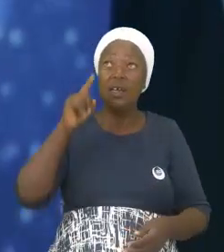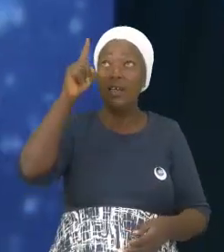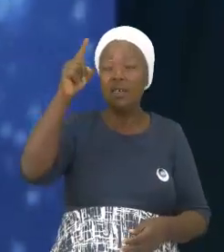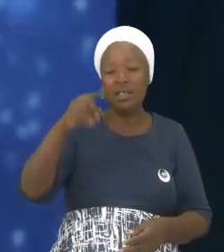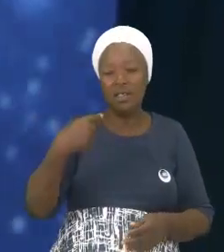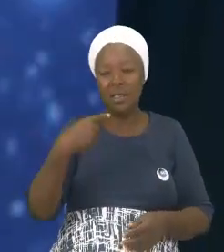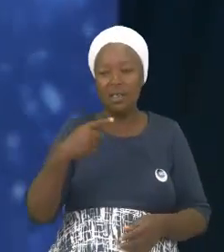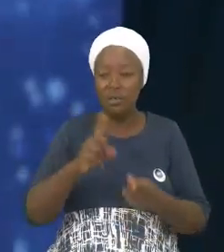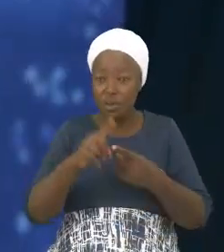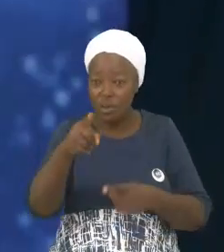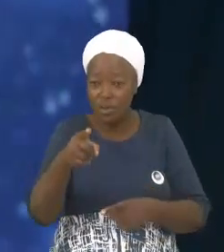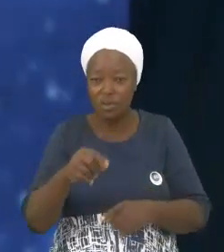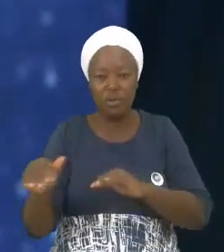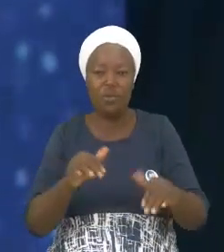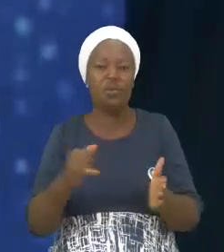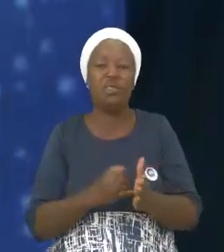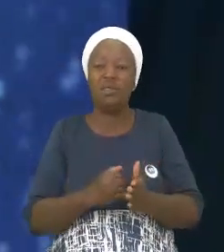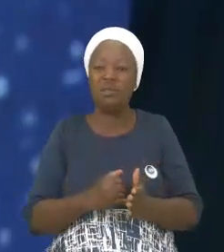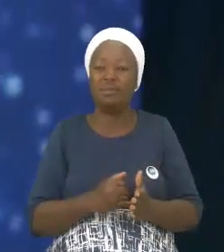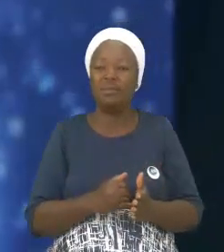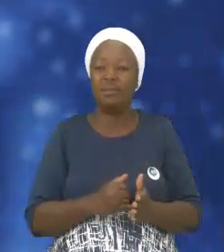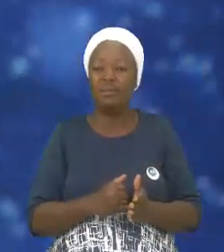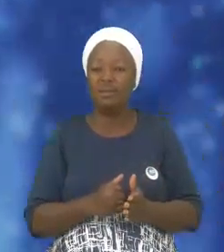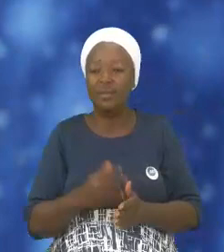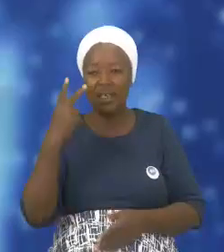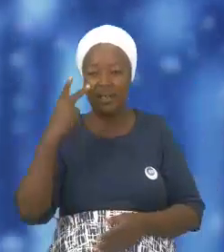you, do it. Look at